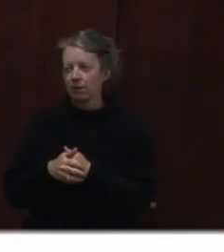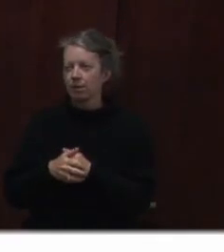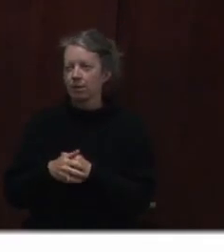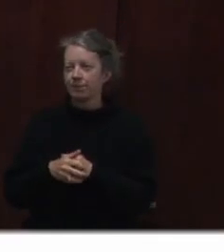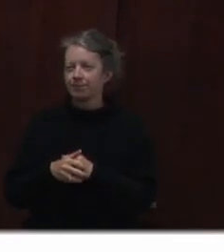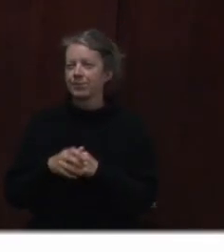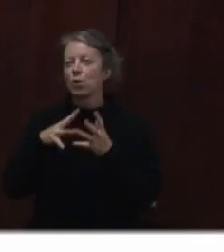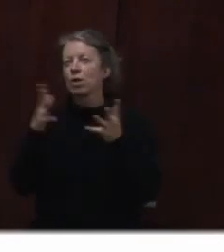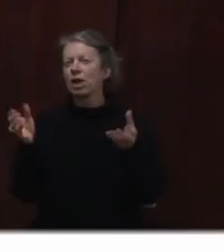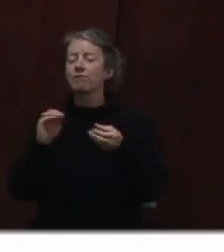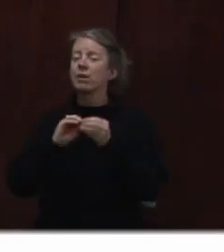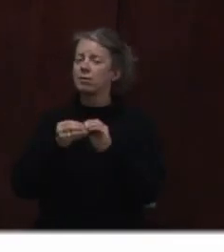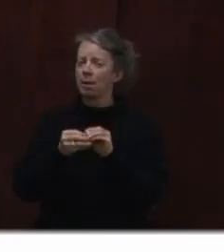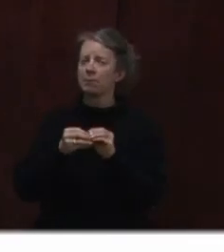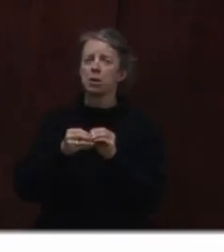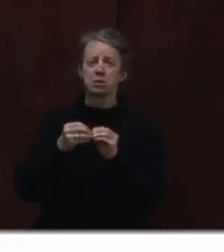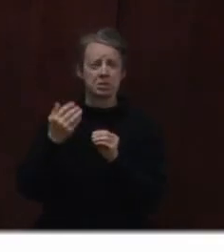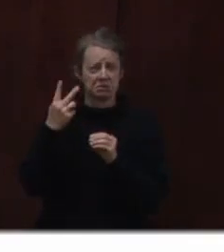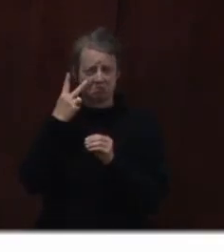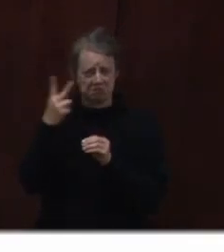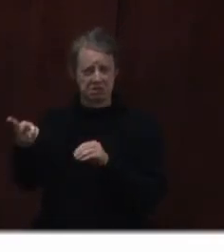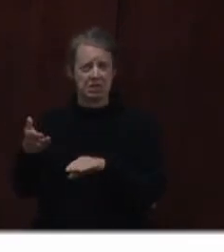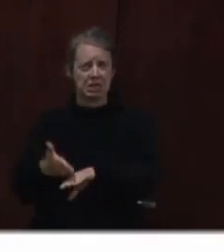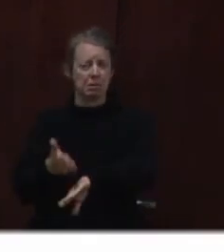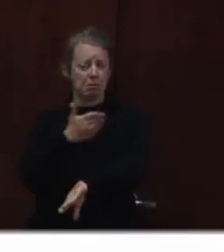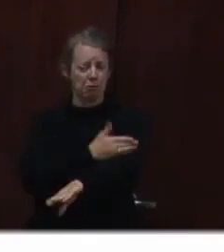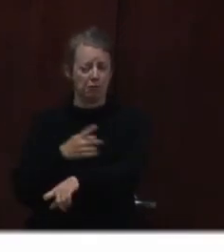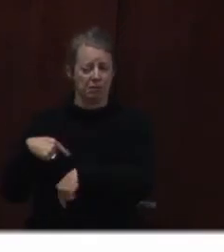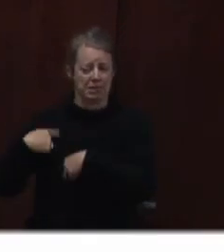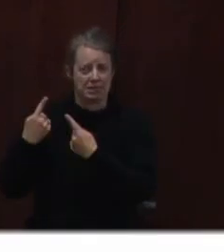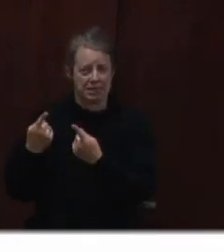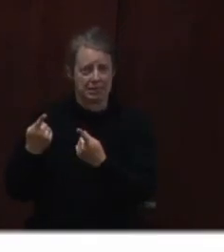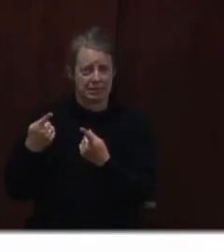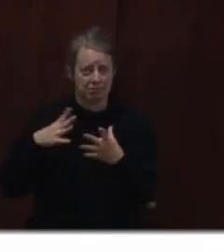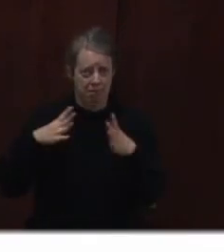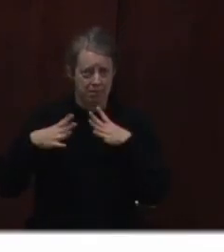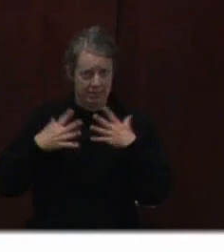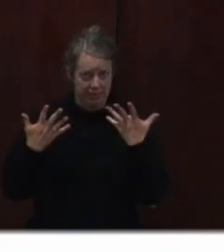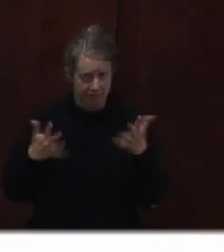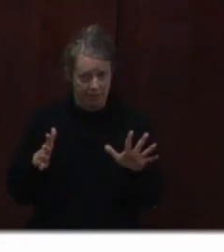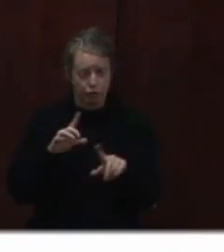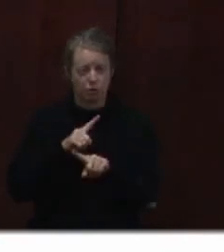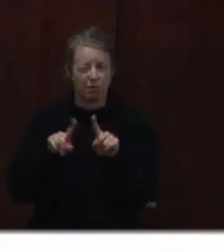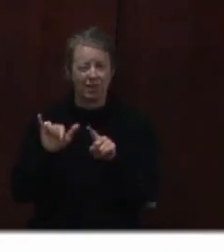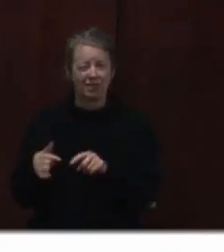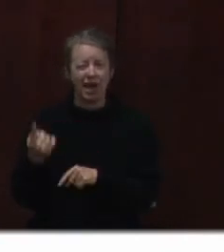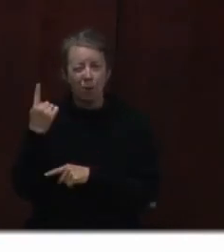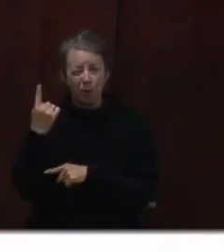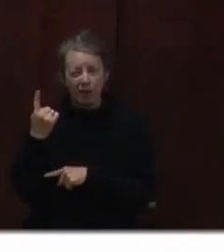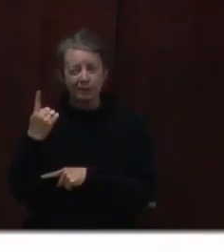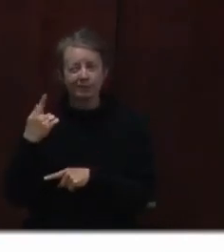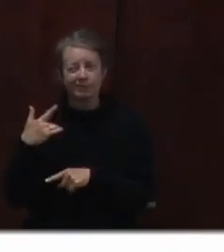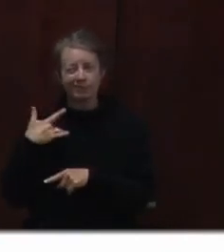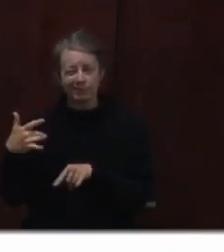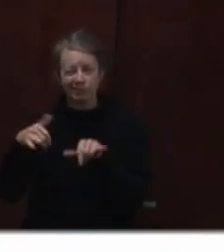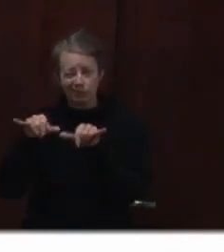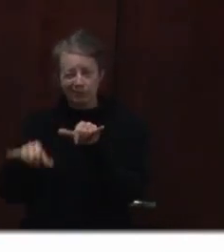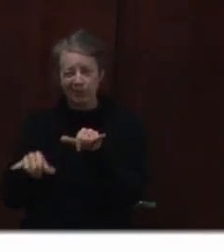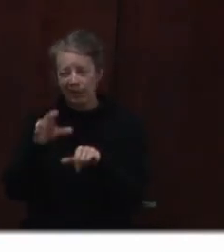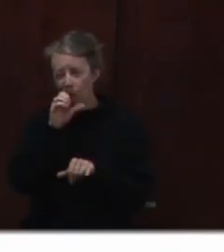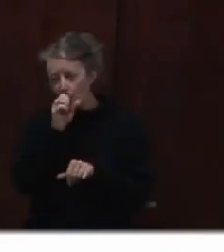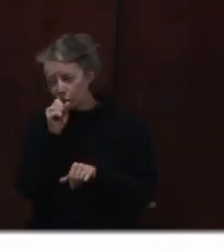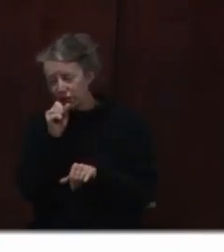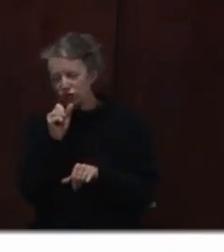lot of the metrics have really improved since early January, that's one that remains, orange or not in a green